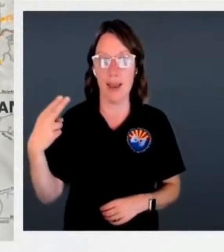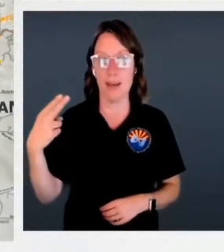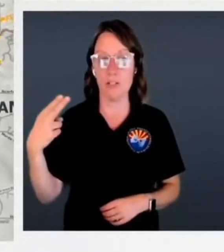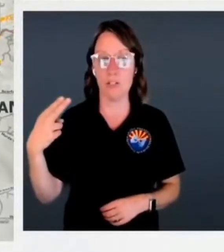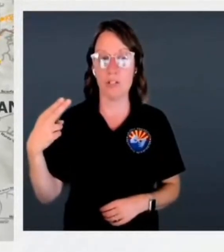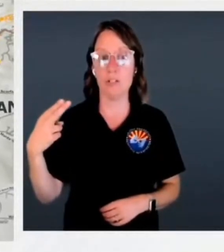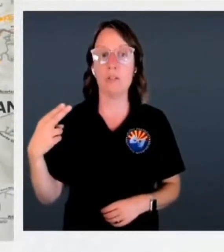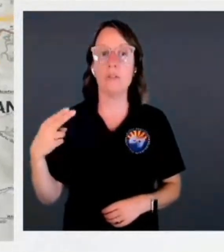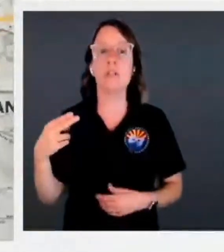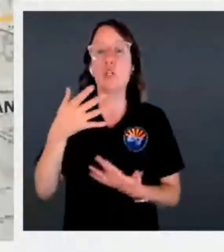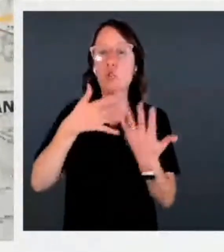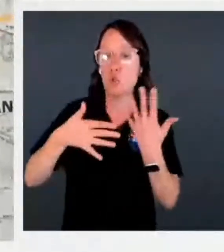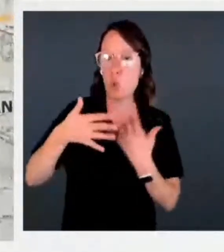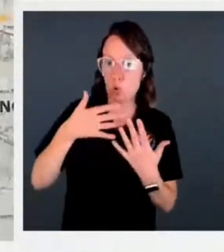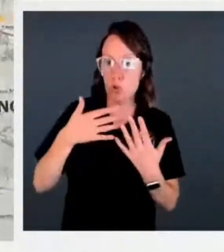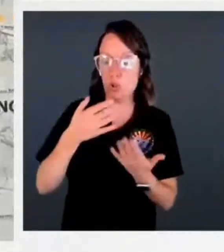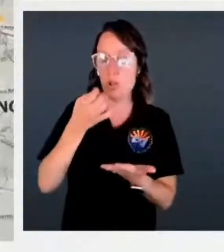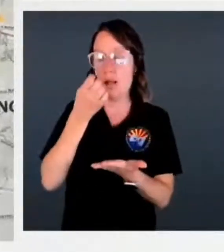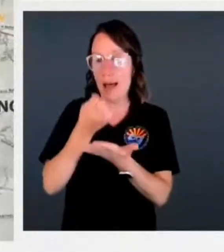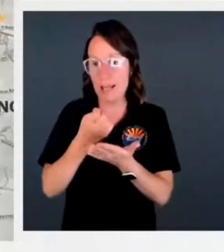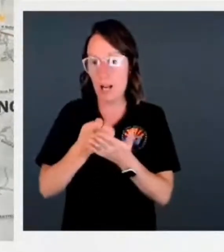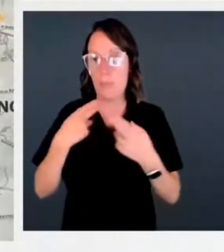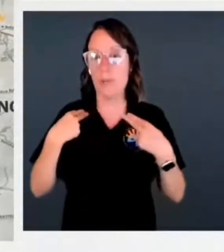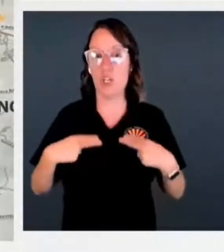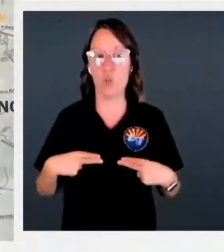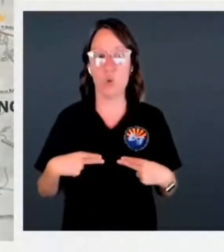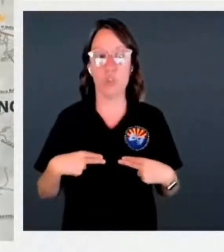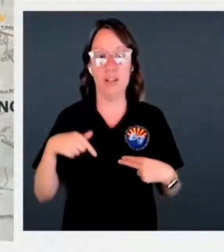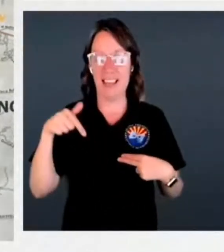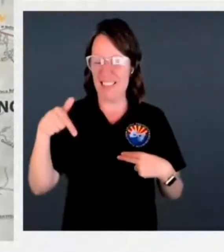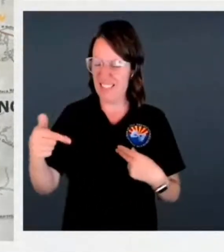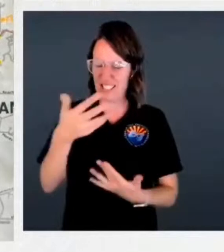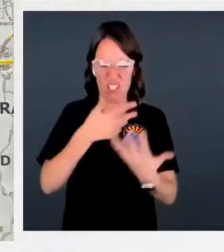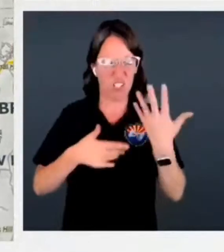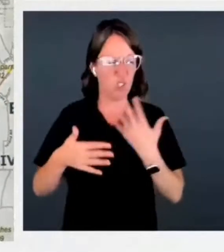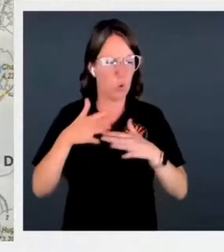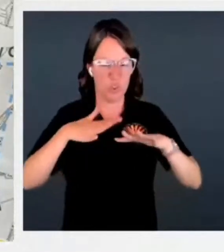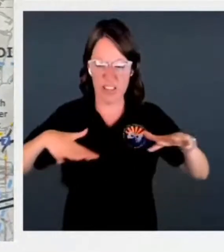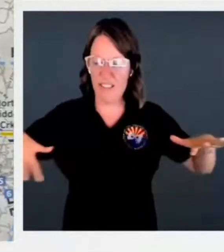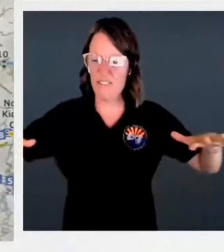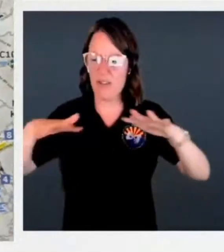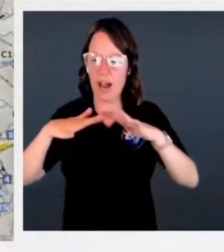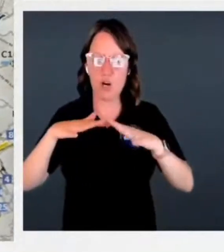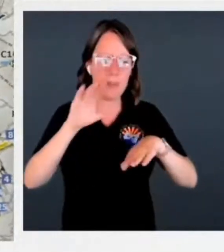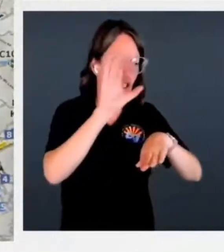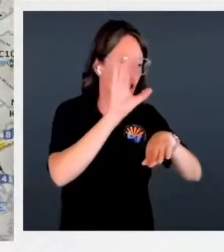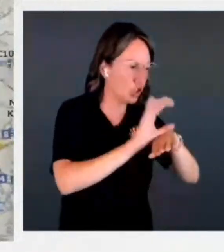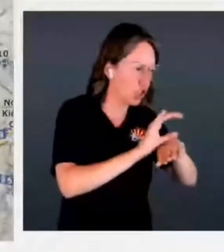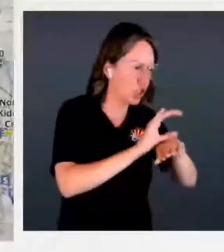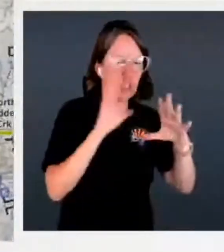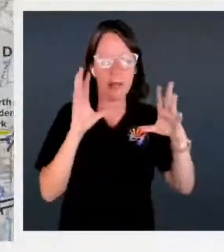capital. Social is everything that we are. This is a social environment. We have our churches, we have our meetings, we have our Little